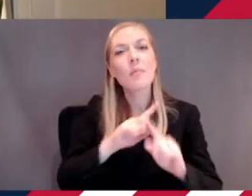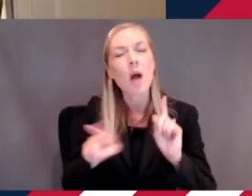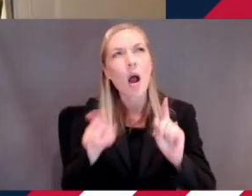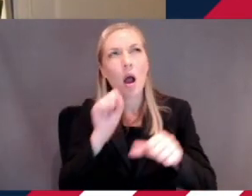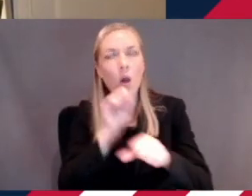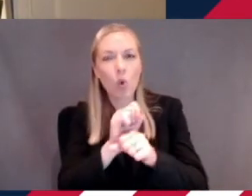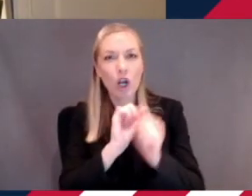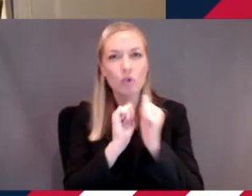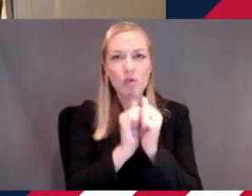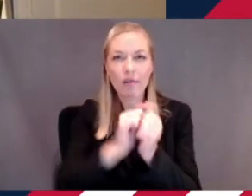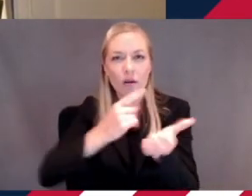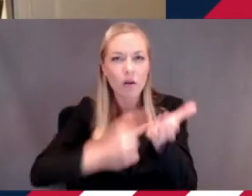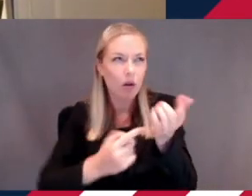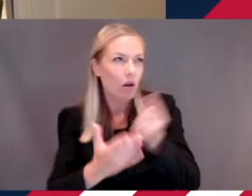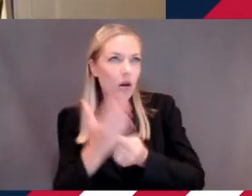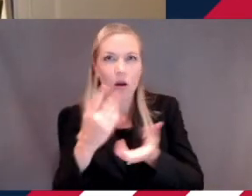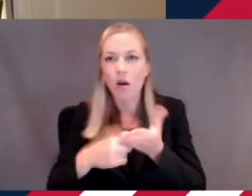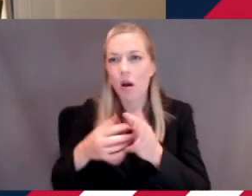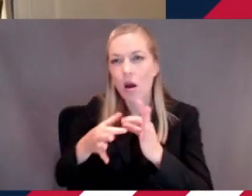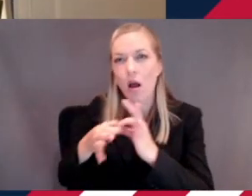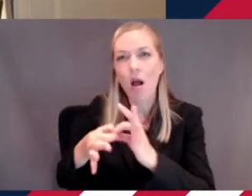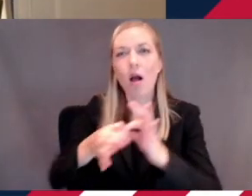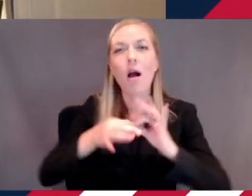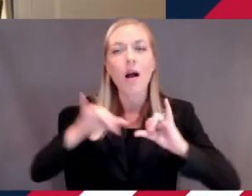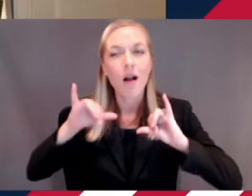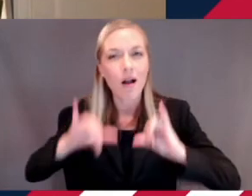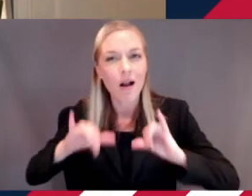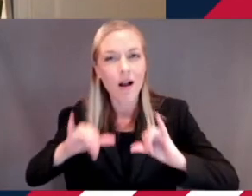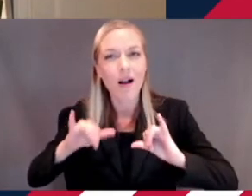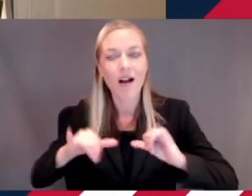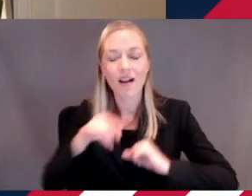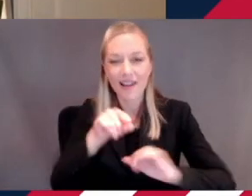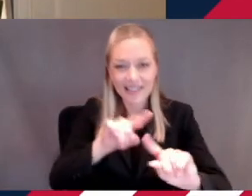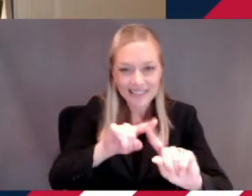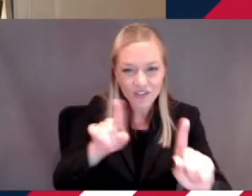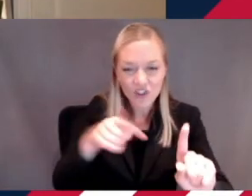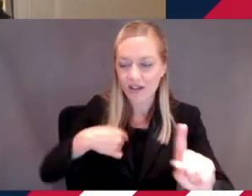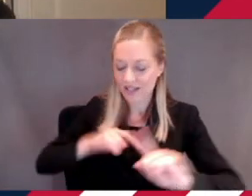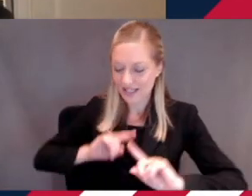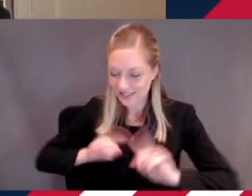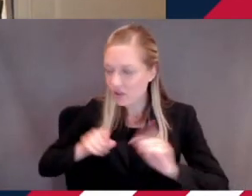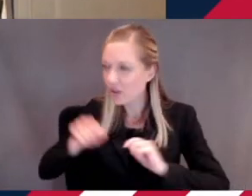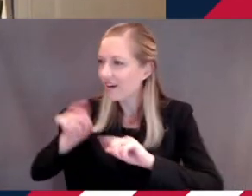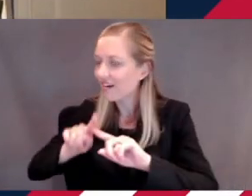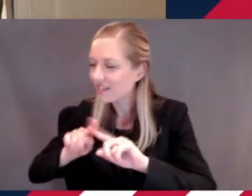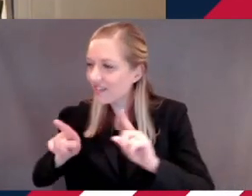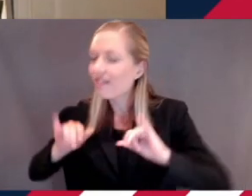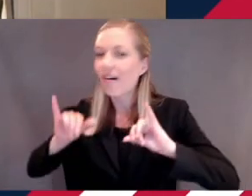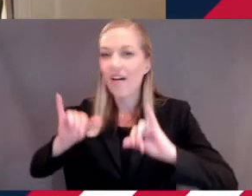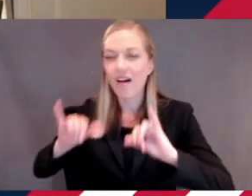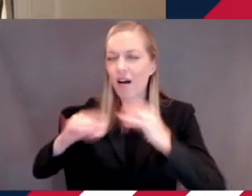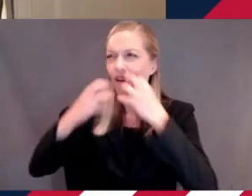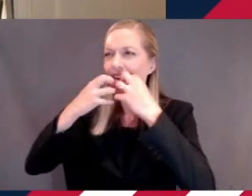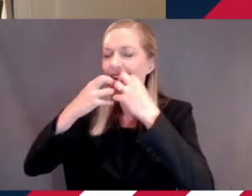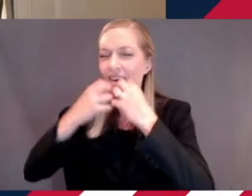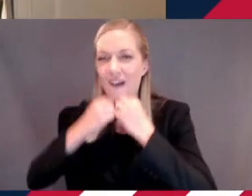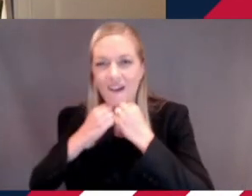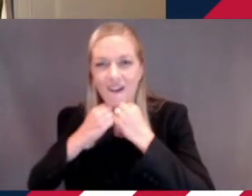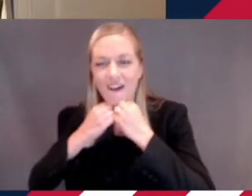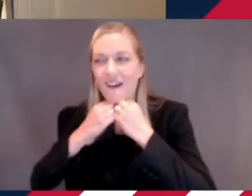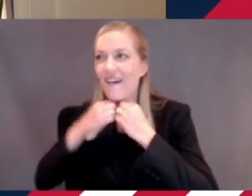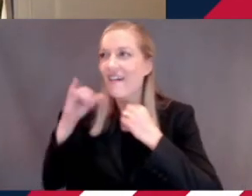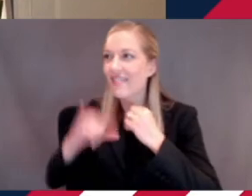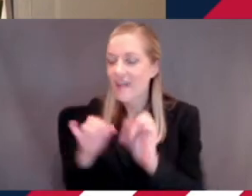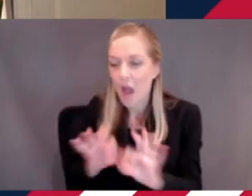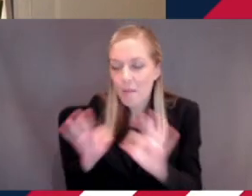our understanding that our differences pale in comparison to the values that we share as a